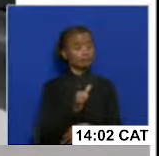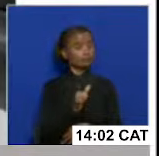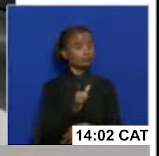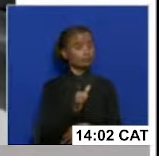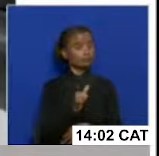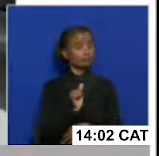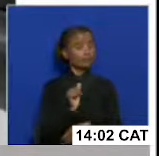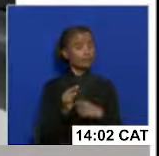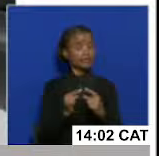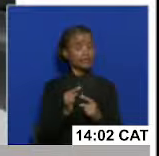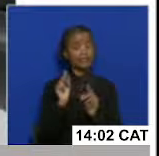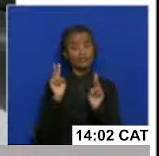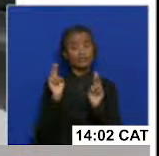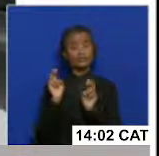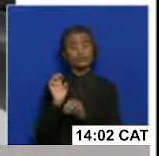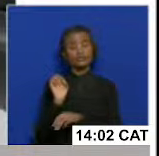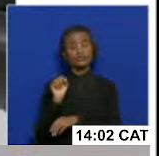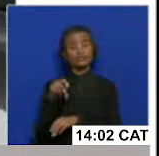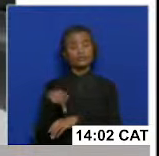that you had just been discussing the day before.